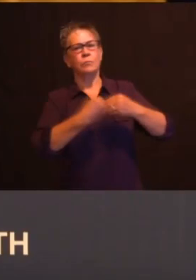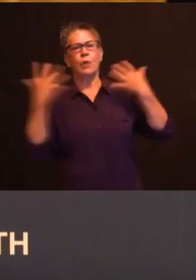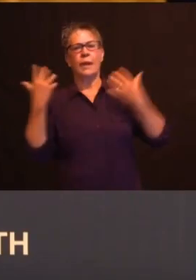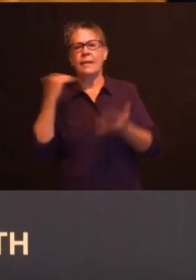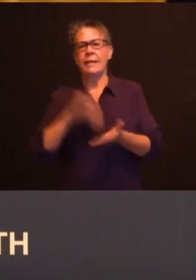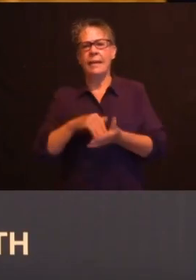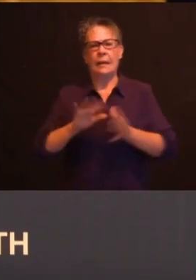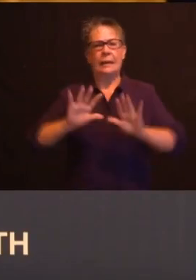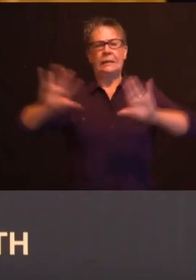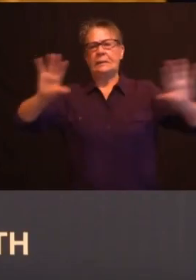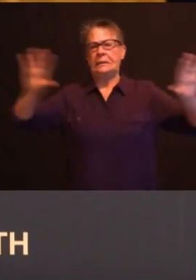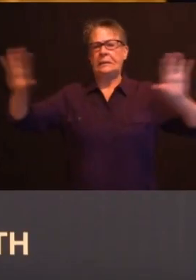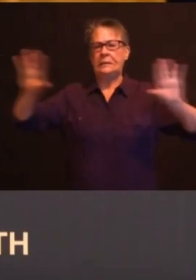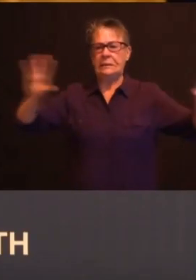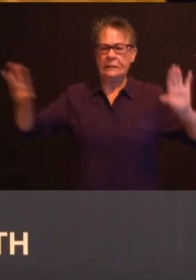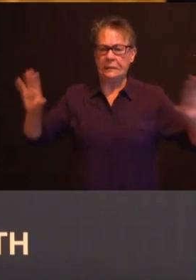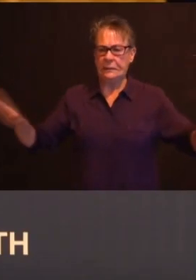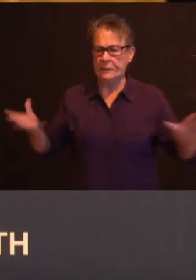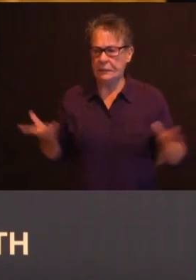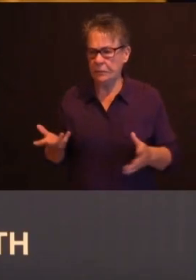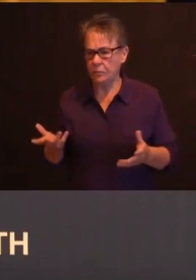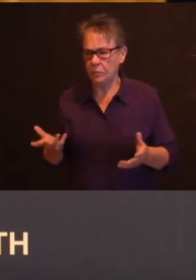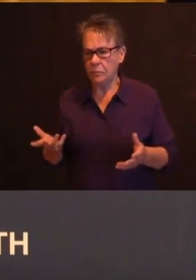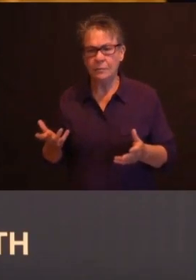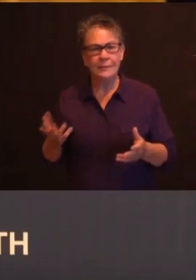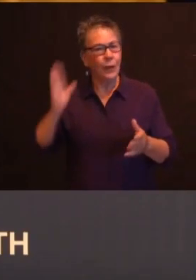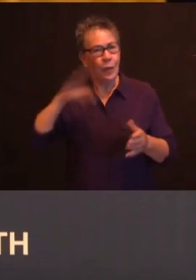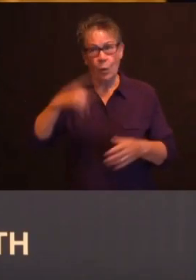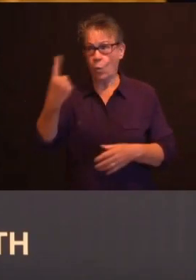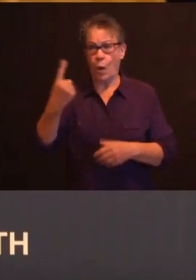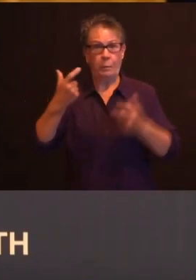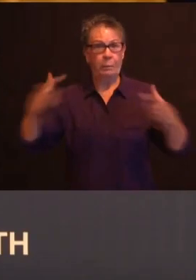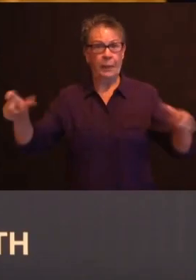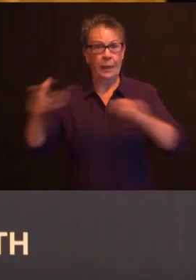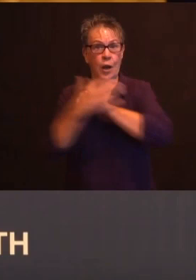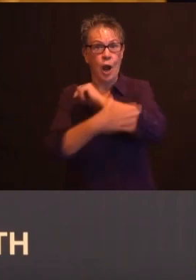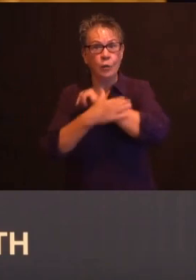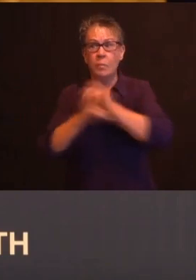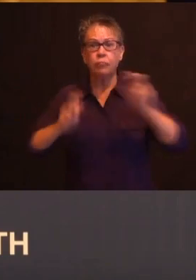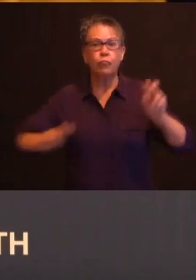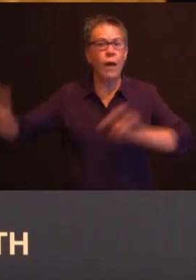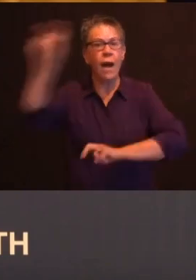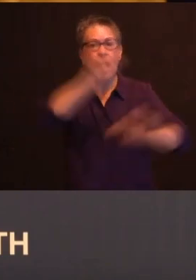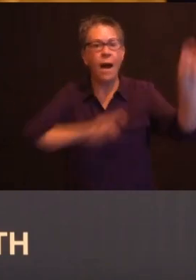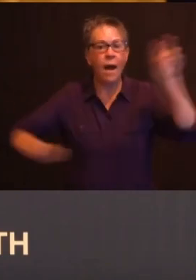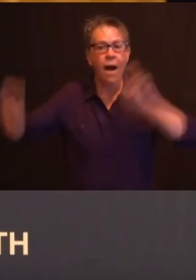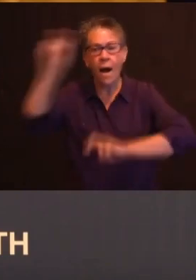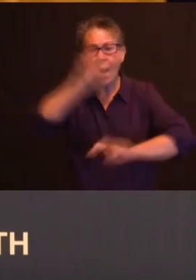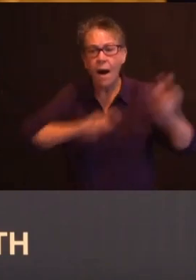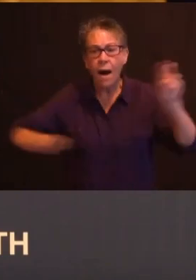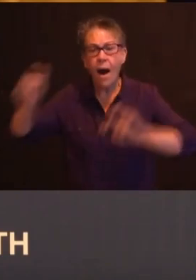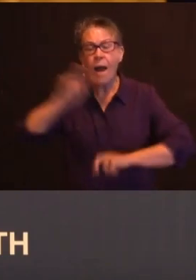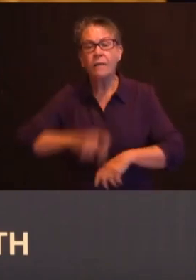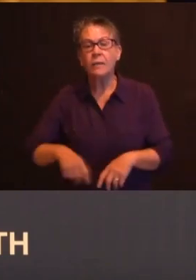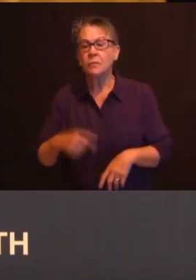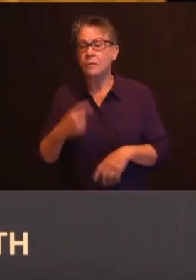link, and that's no way to run the Navy, as they say. We really need a